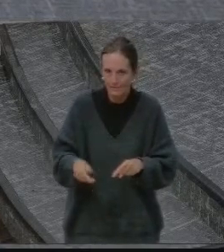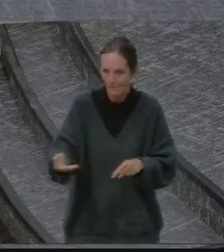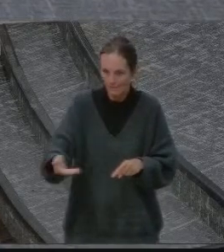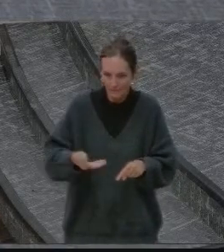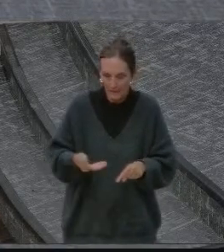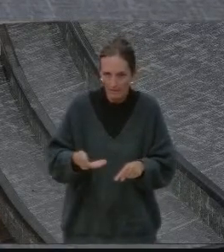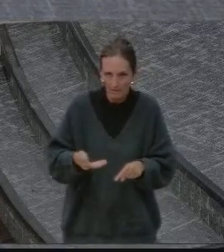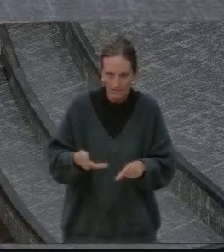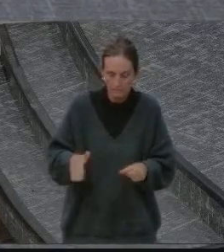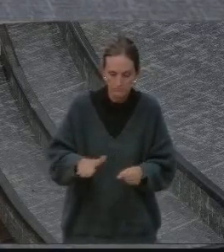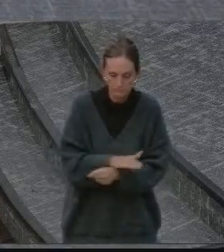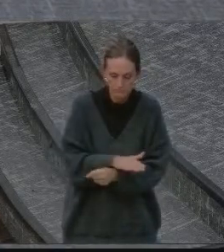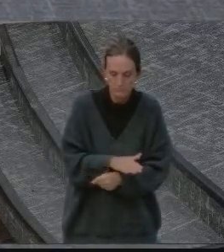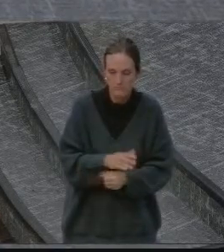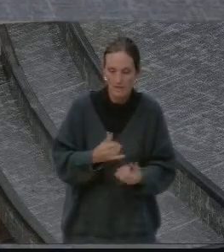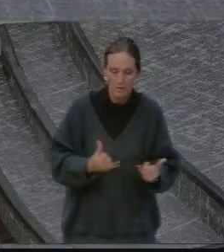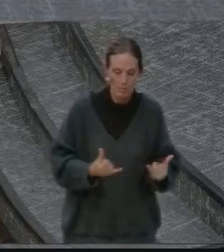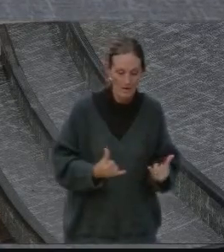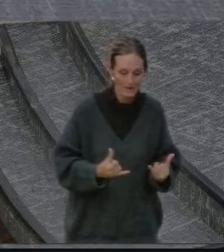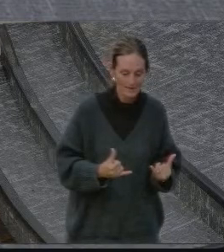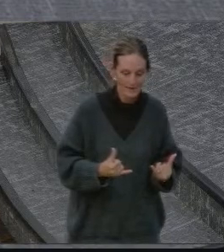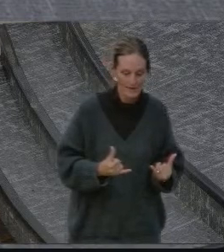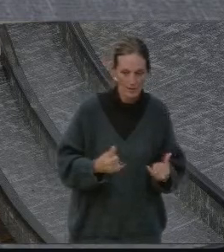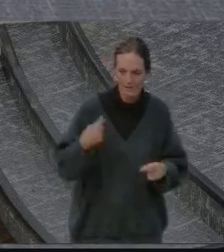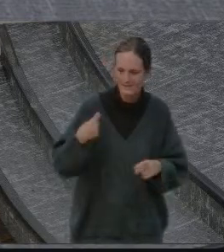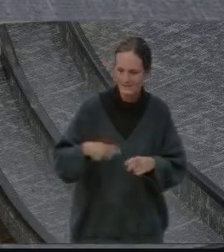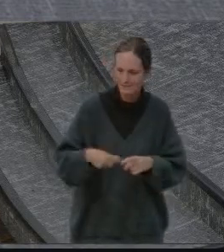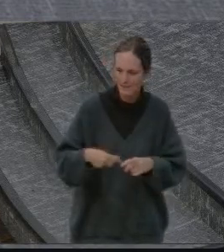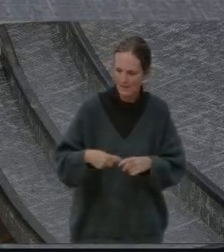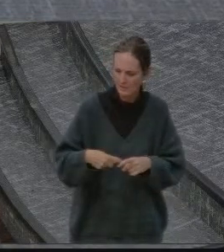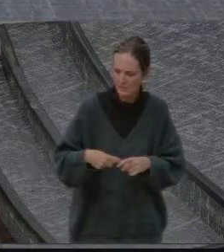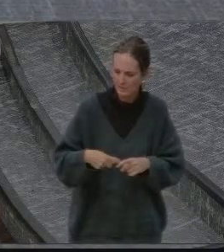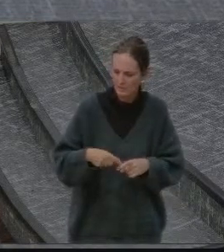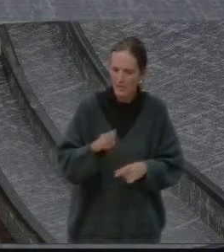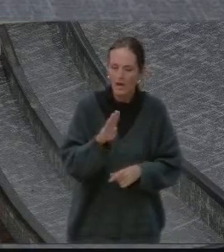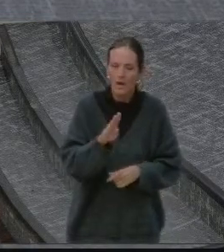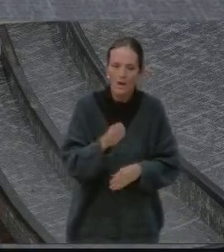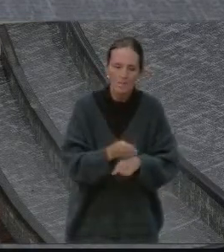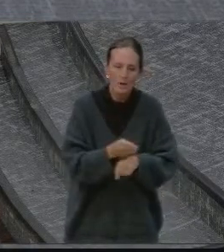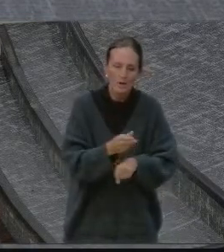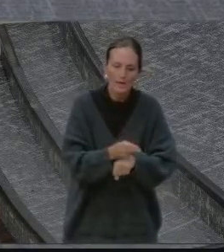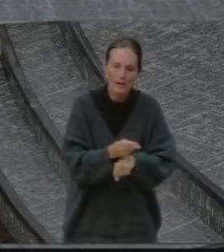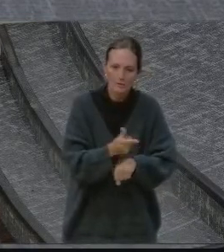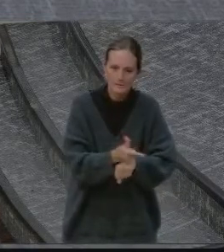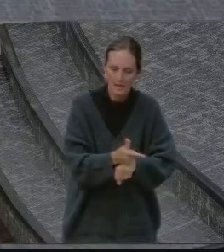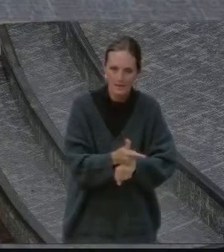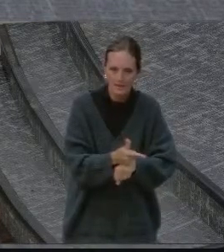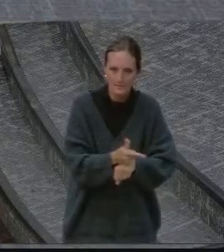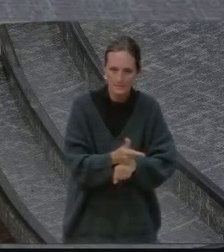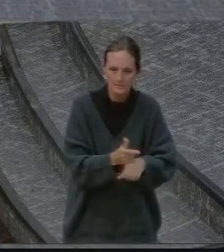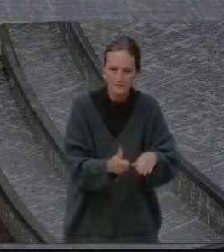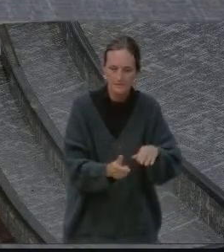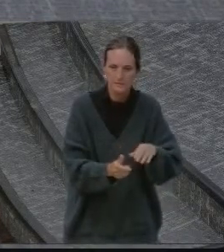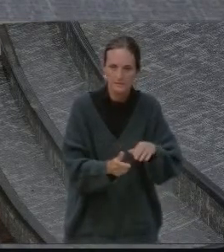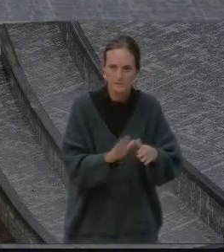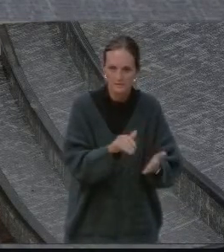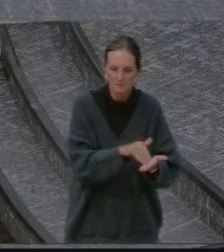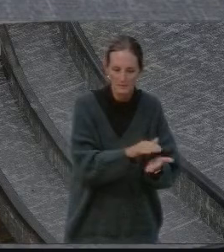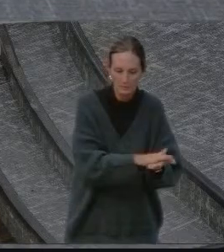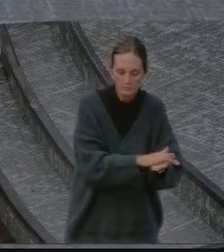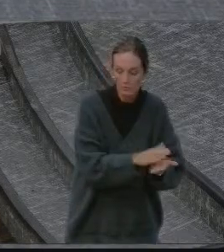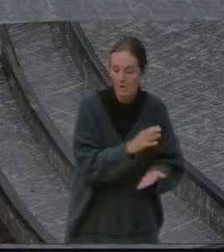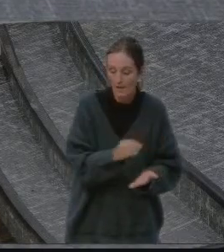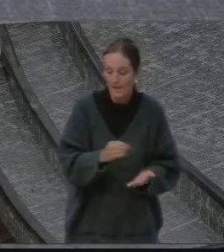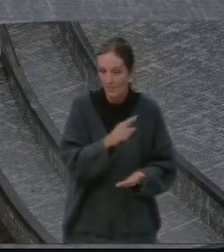now it is around Spanish at Bernie Harris Lyons, is that correct? But this would also allow if we